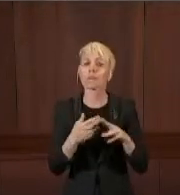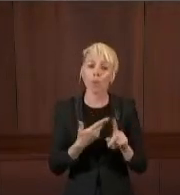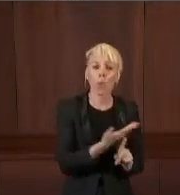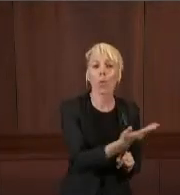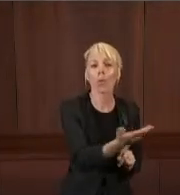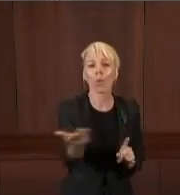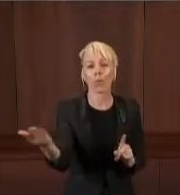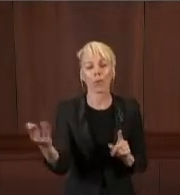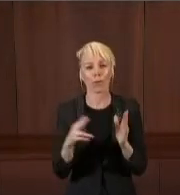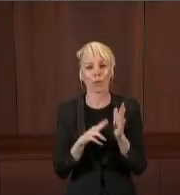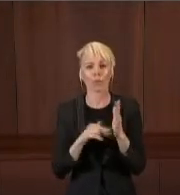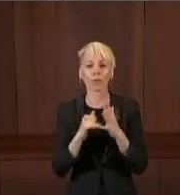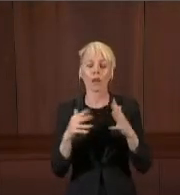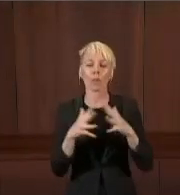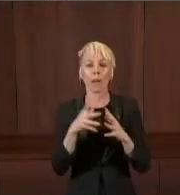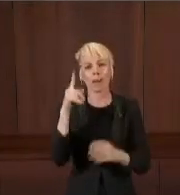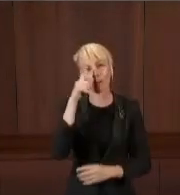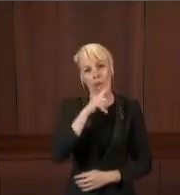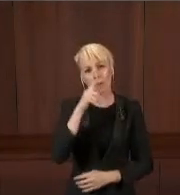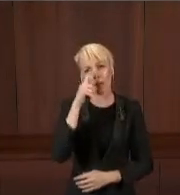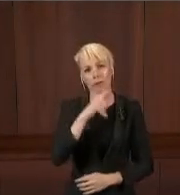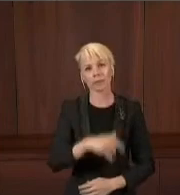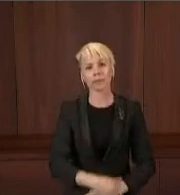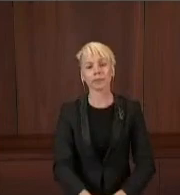the people of New South Wales.